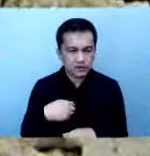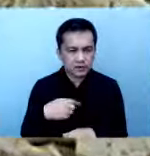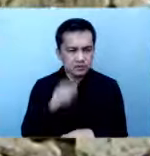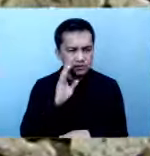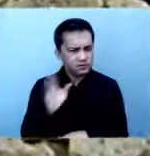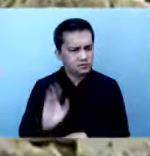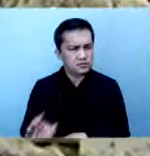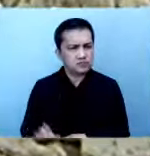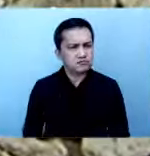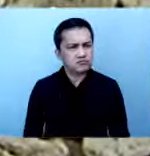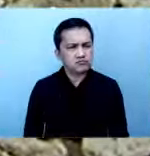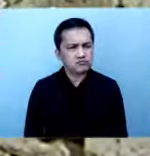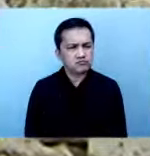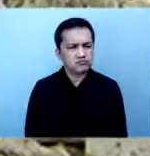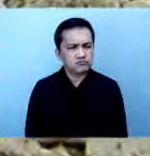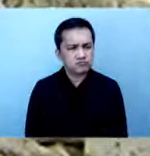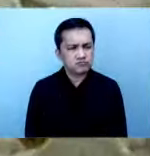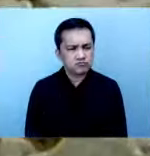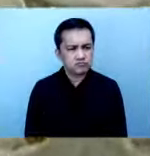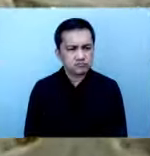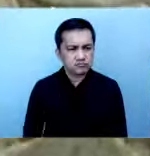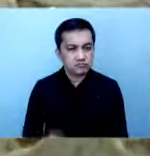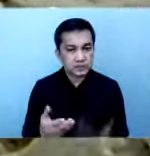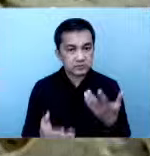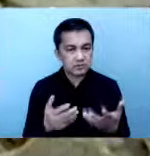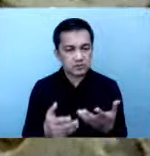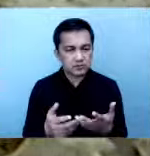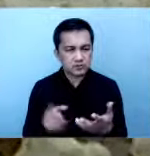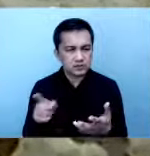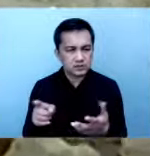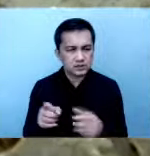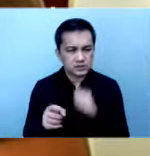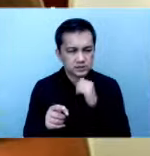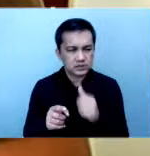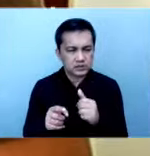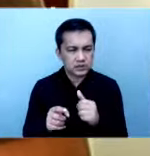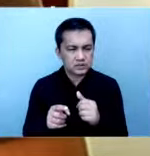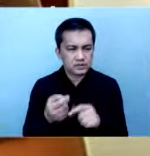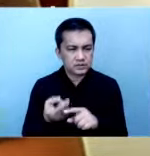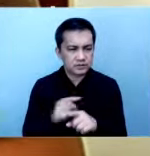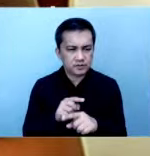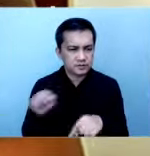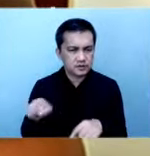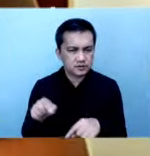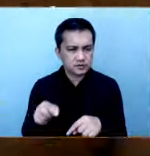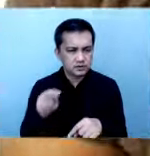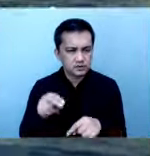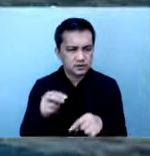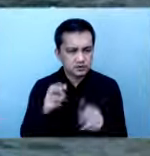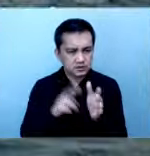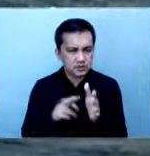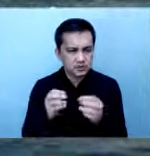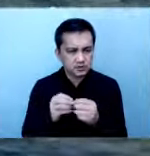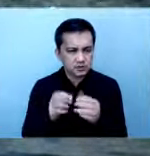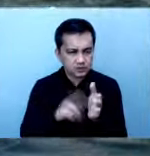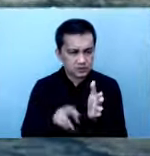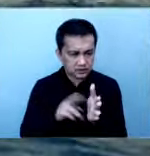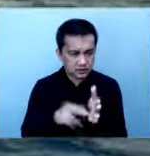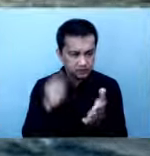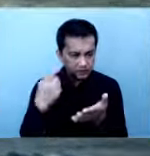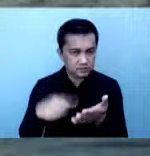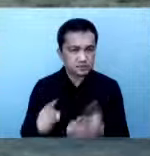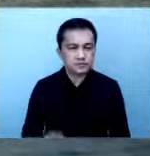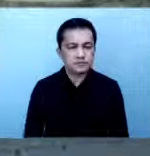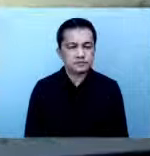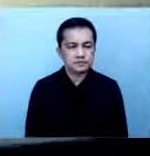and in my head maybe it doesn't really come from there. We need more research to really verify. Sa